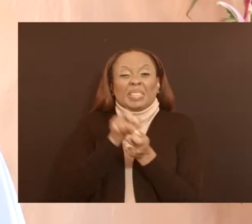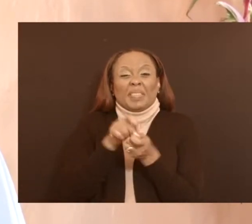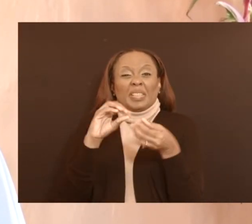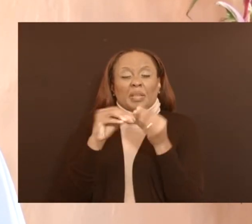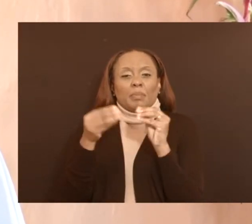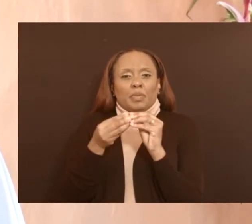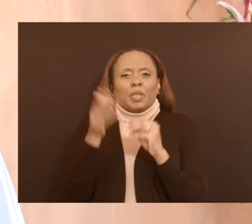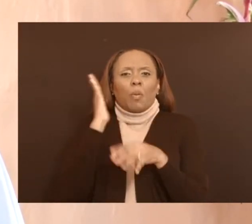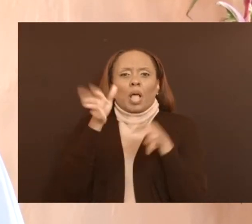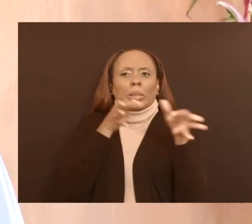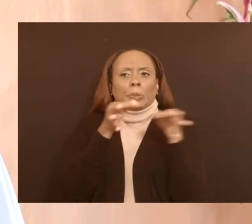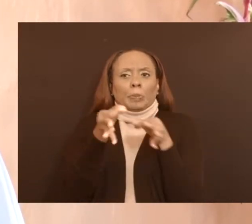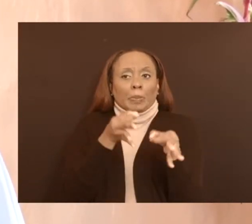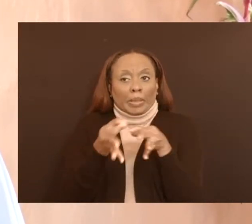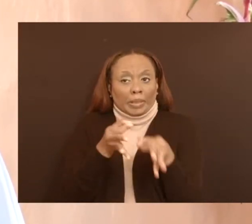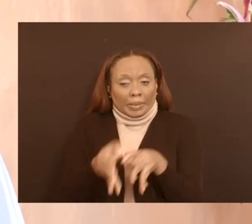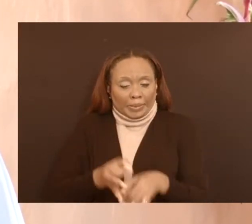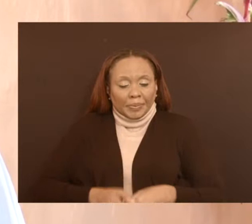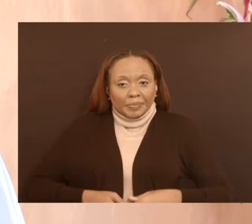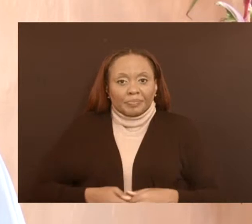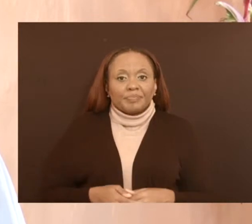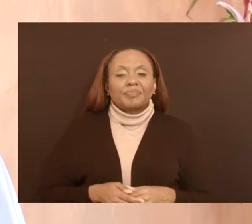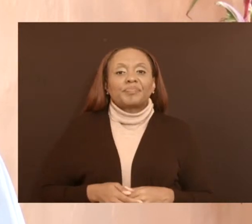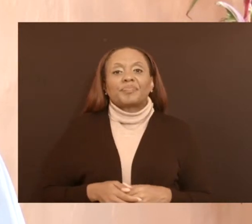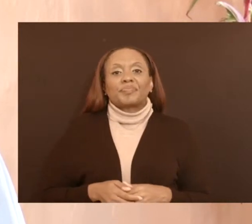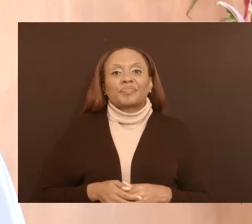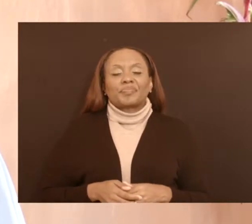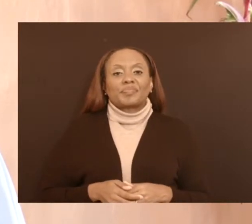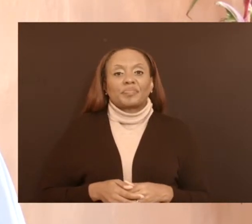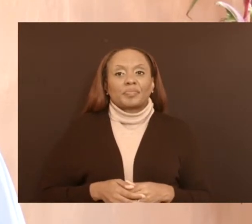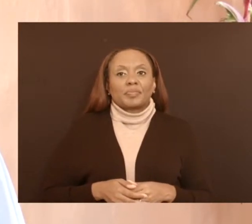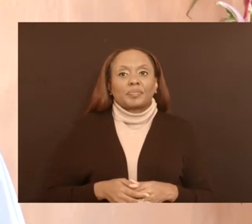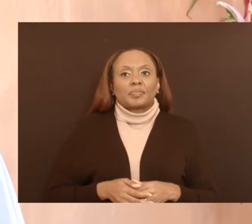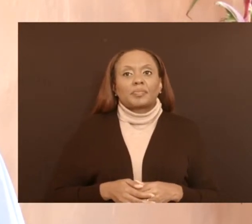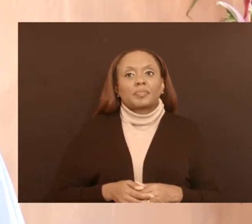exactly what is happening. Let me say that I'm not